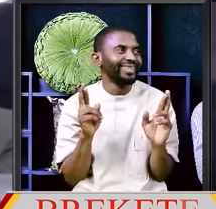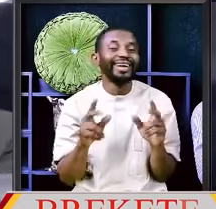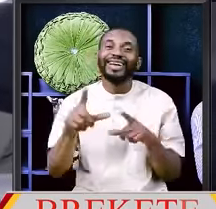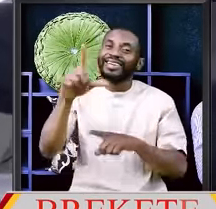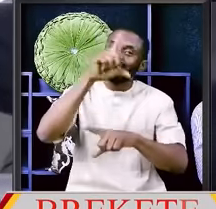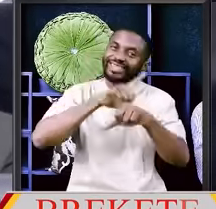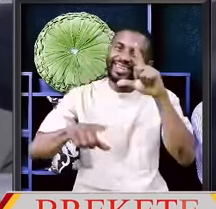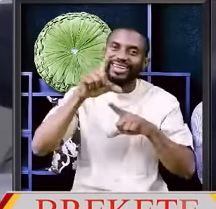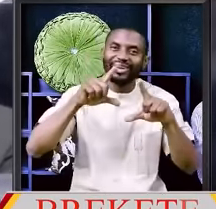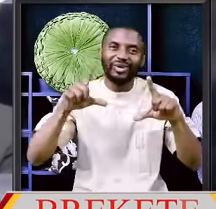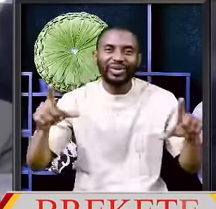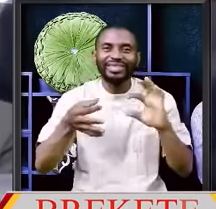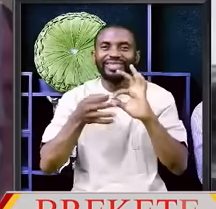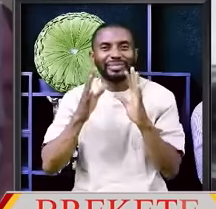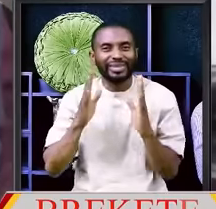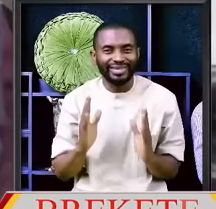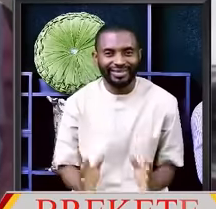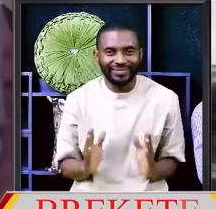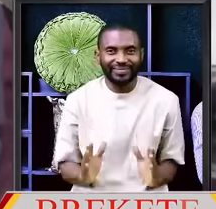Sign language interpreter.